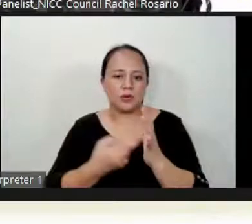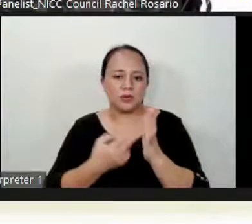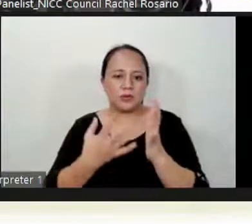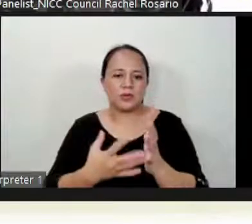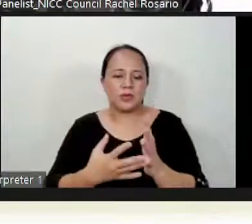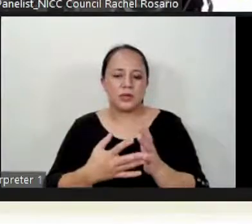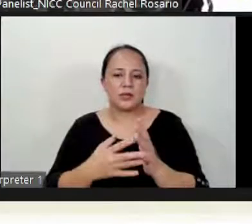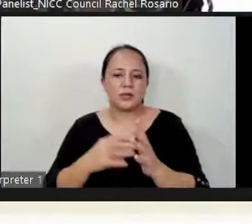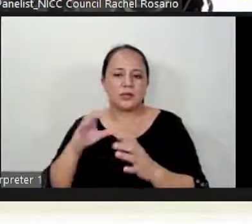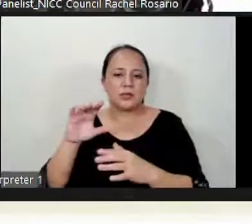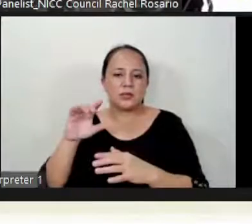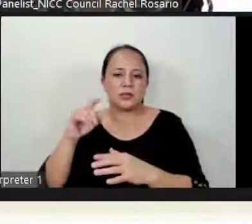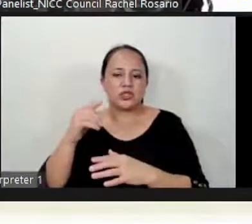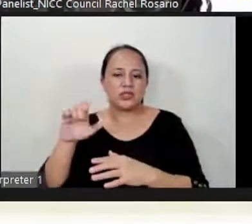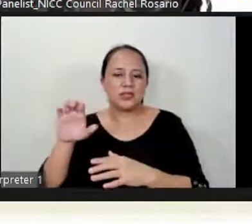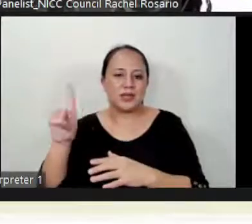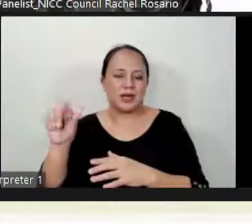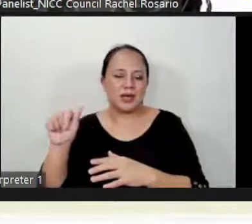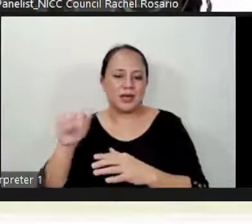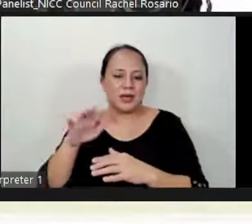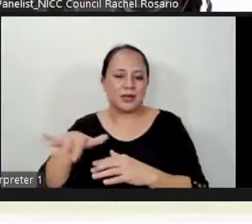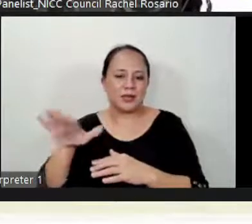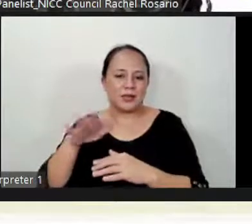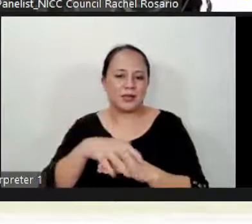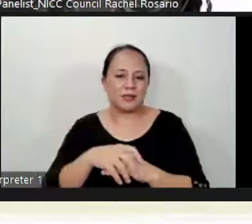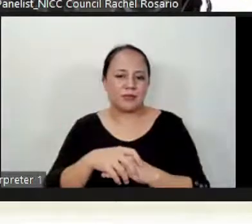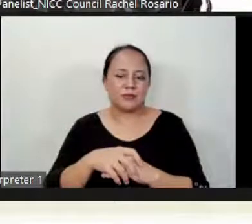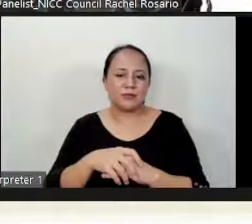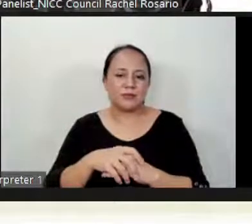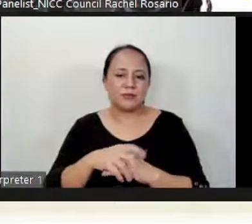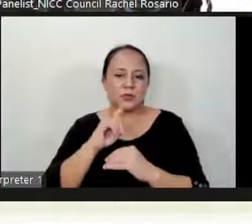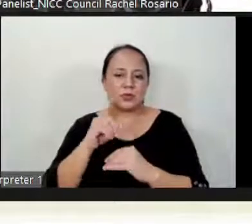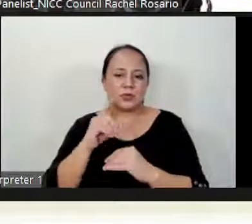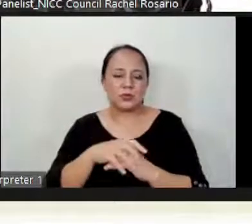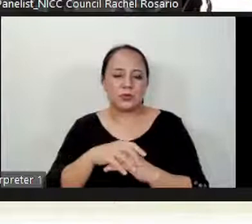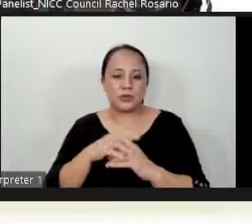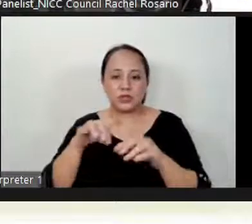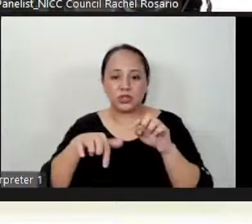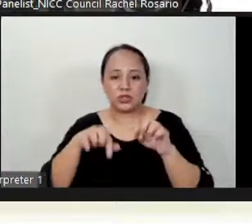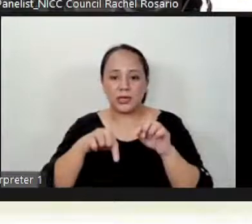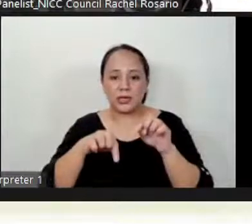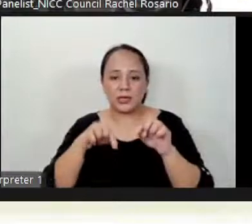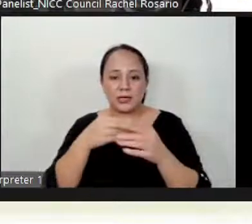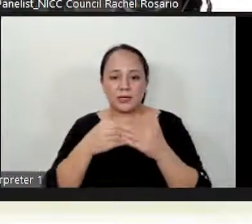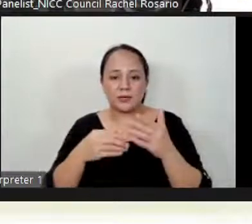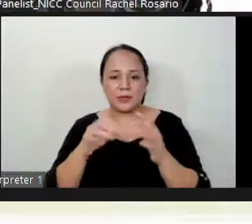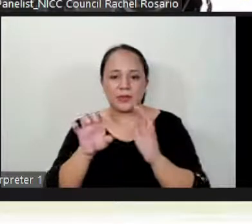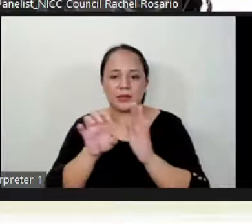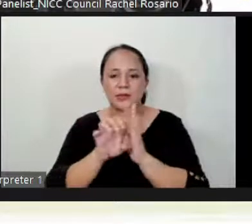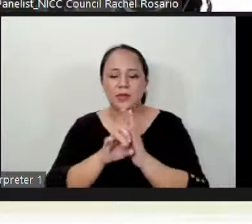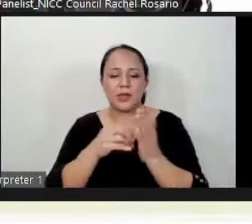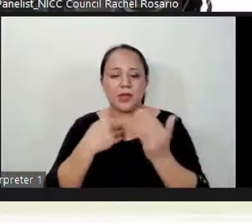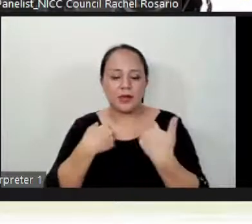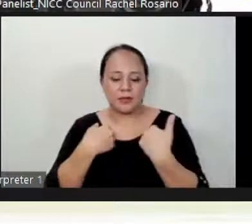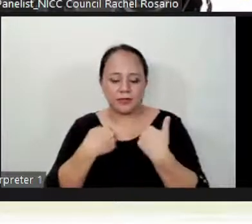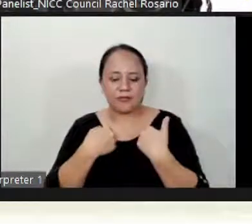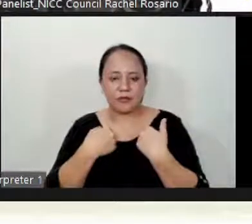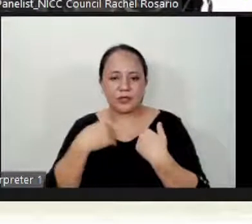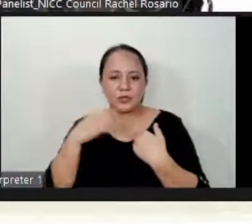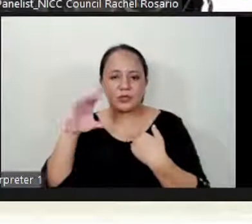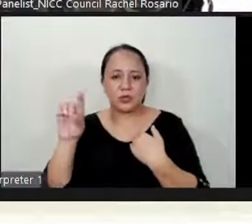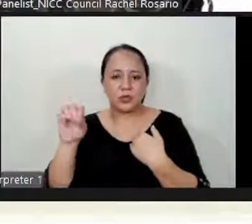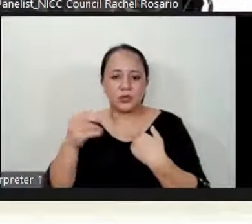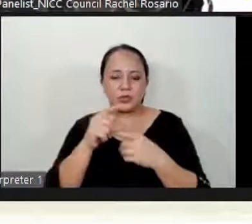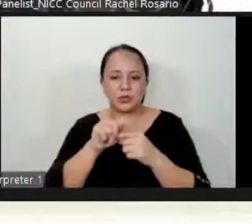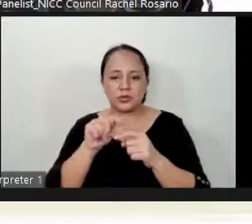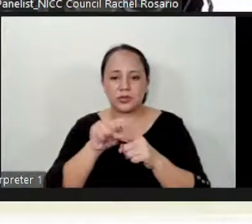the JIDA areas who do not have oncologists. Well, actually, in the chat box, I said something like the DOH